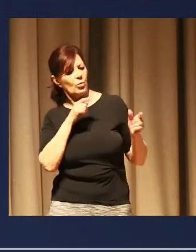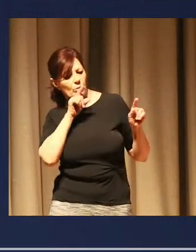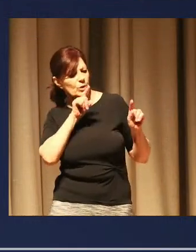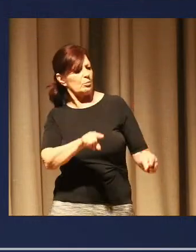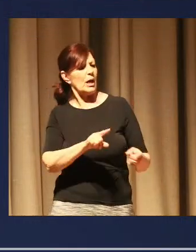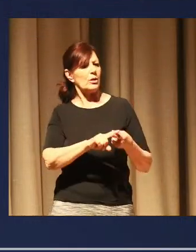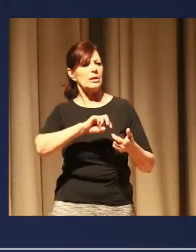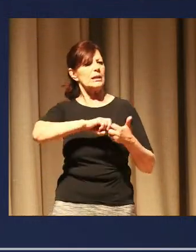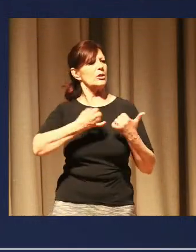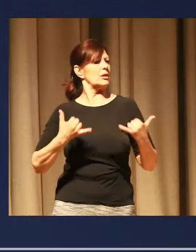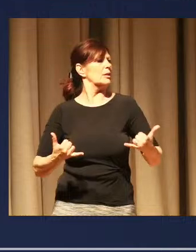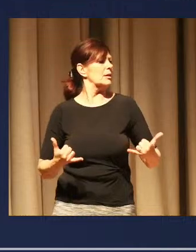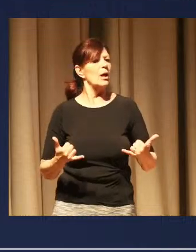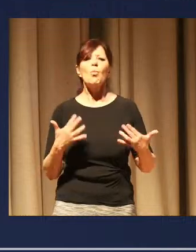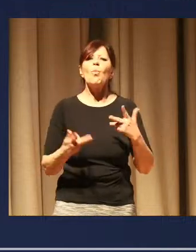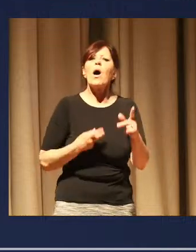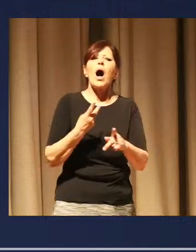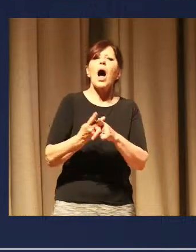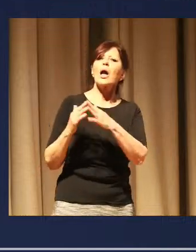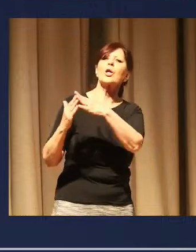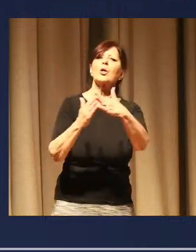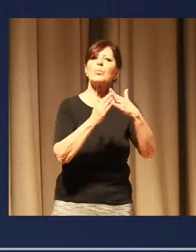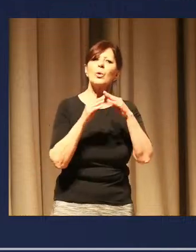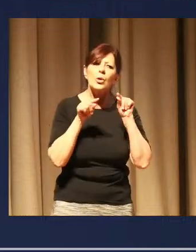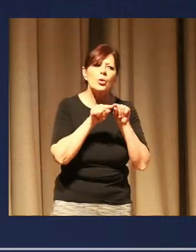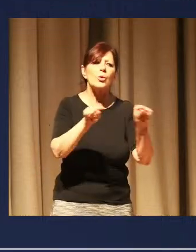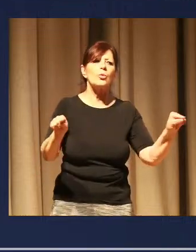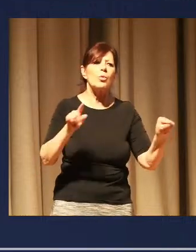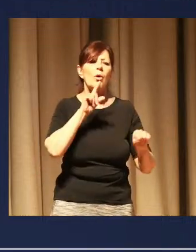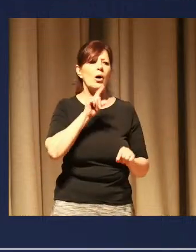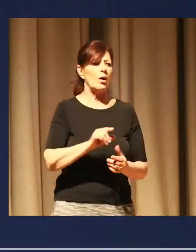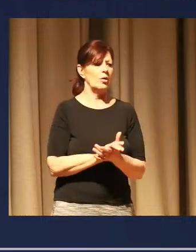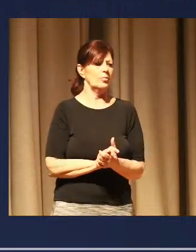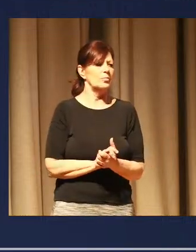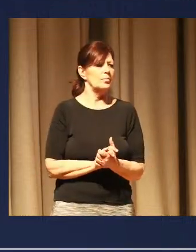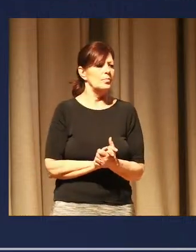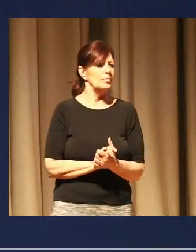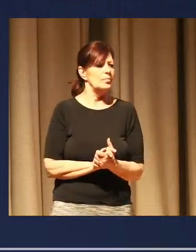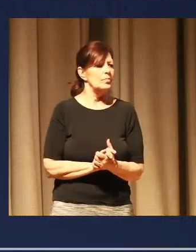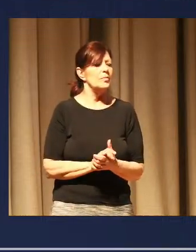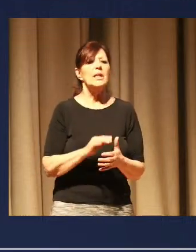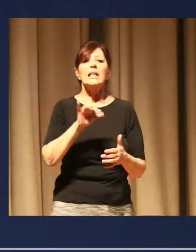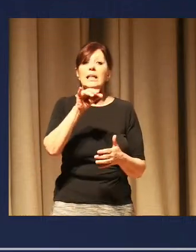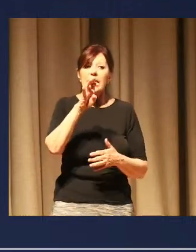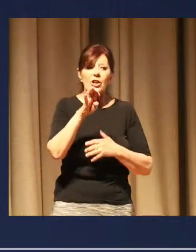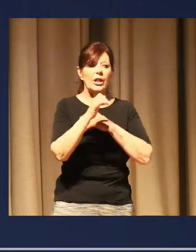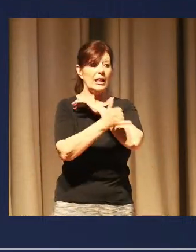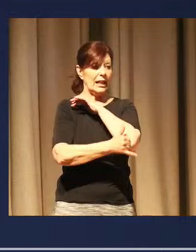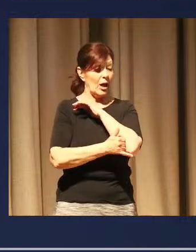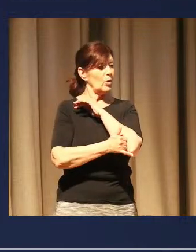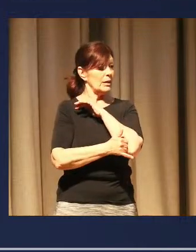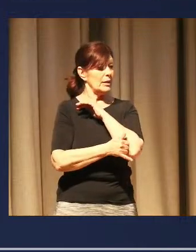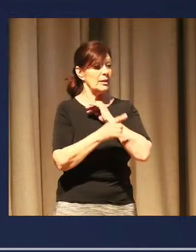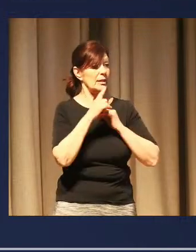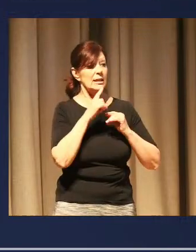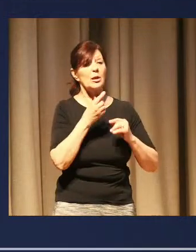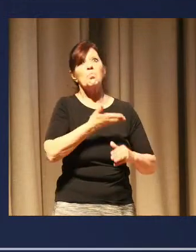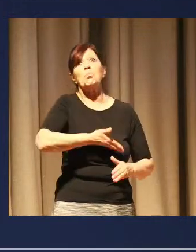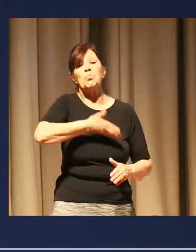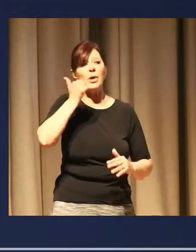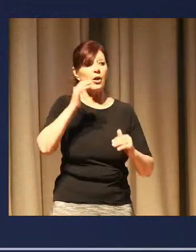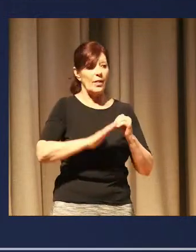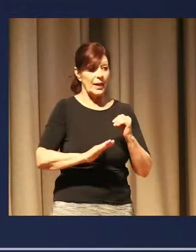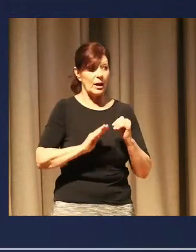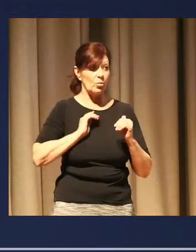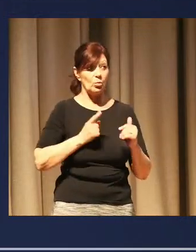issues of our time and what type of community and country we leave to them. Erie County is undoubtedly in much better shape than